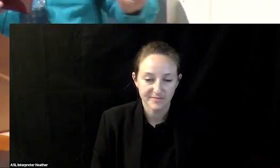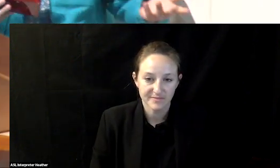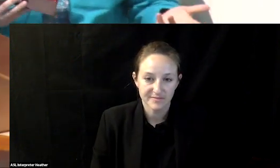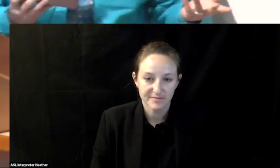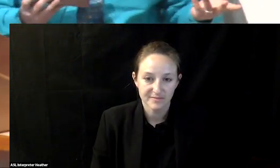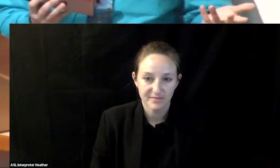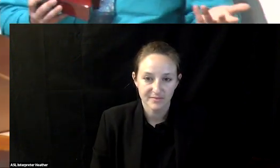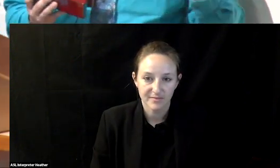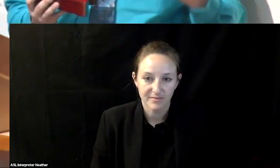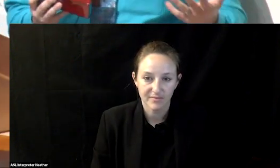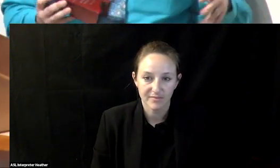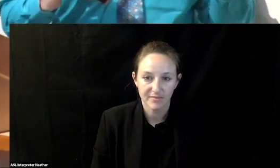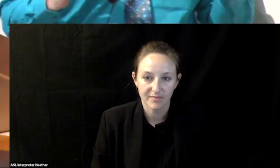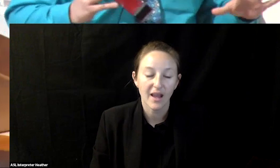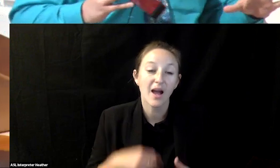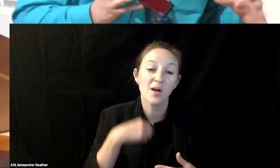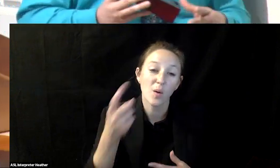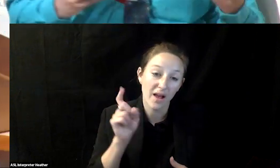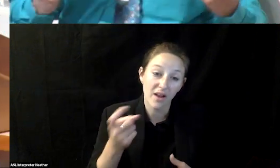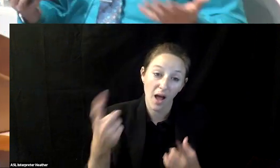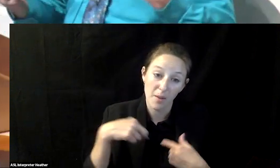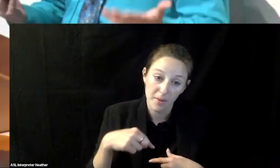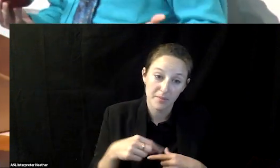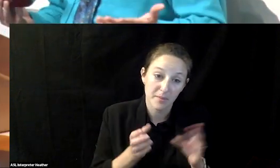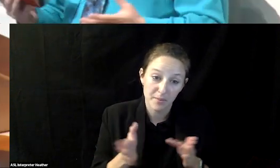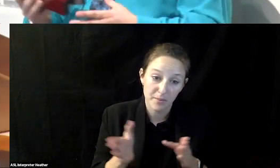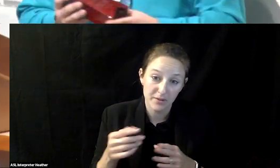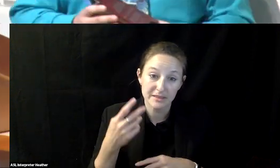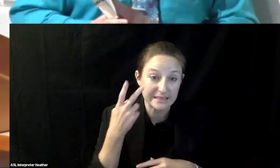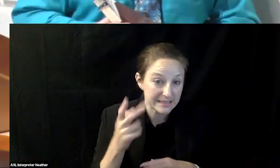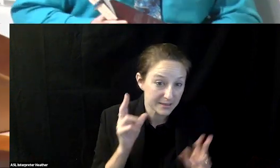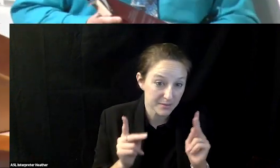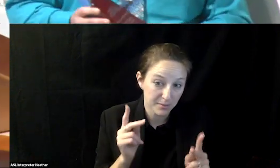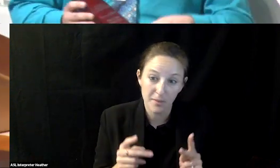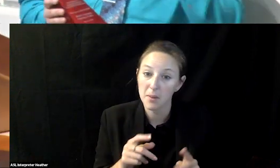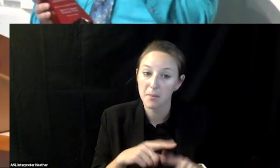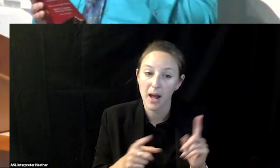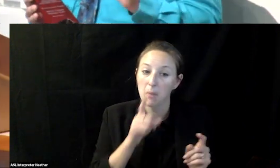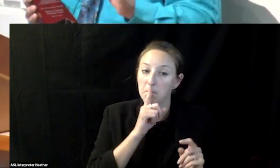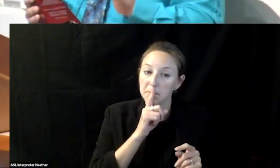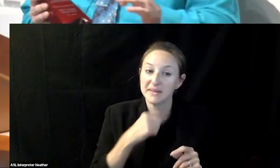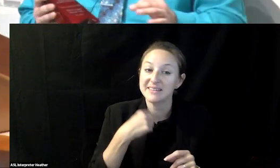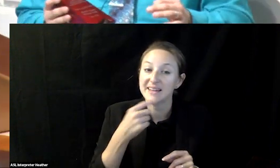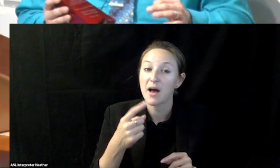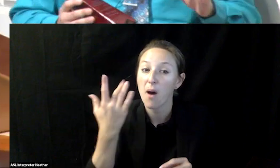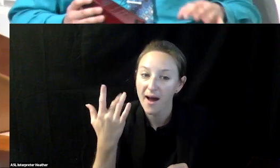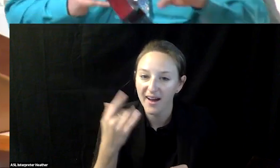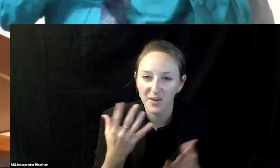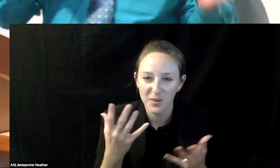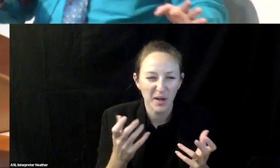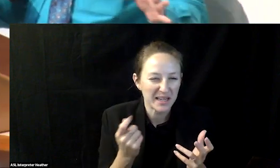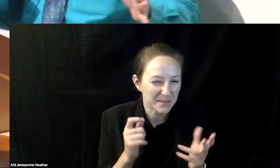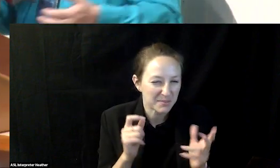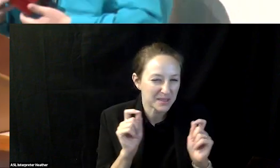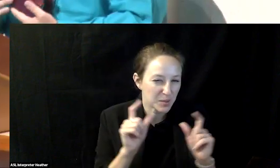I told her she had to come up and be prepared to see people, but not for why. So, you know, we wanted like a small element of surprise, but